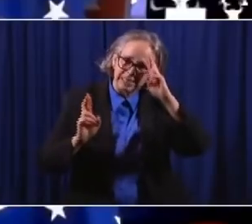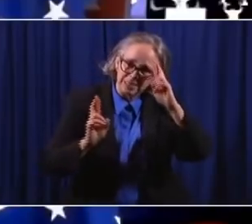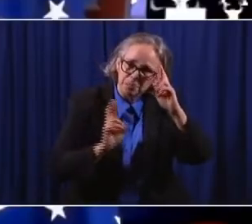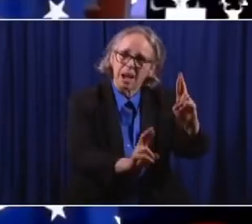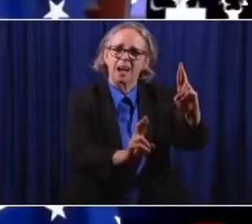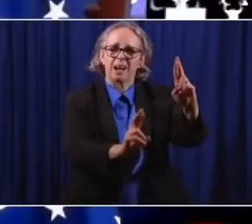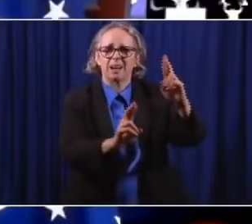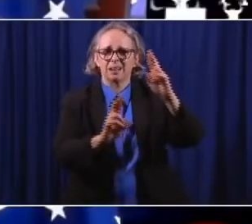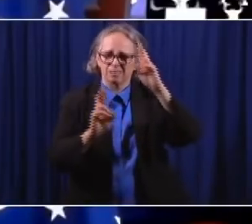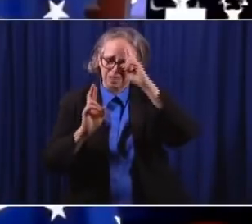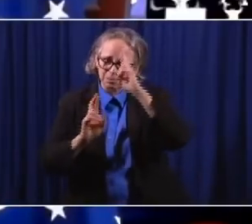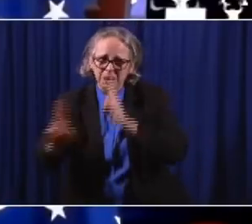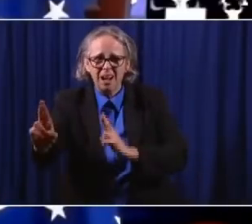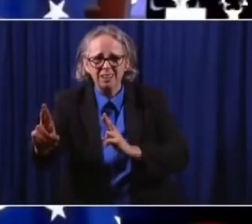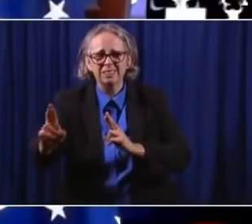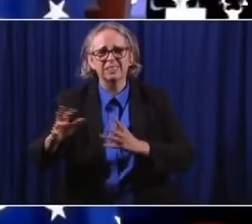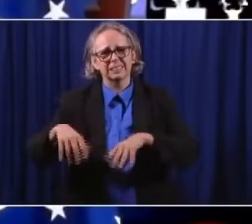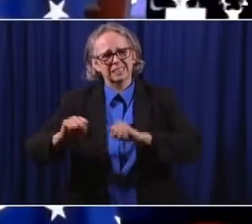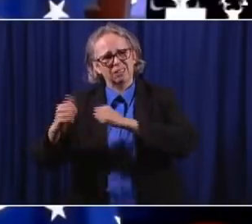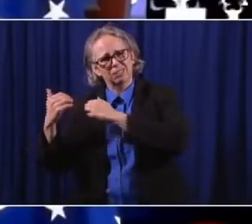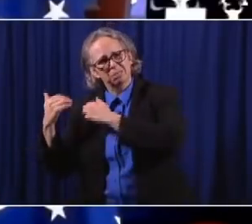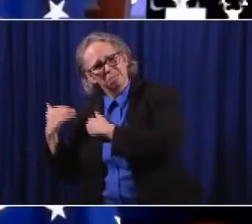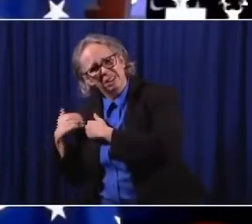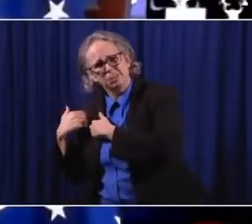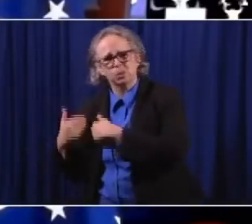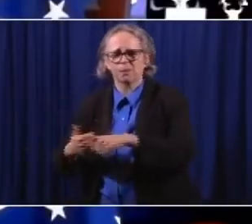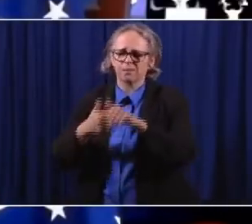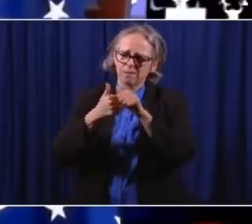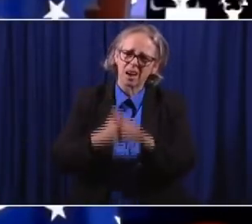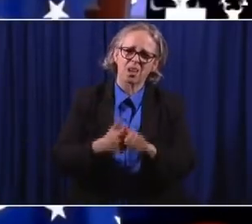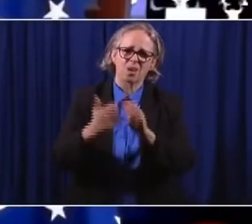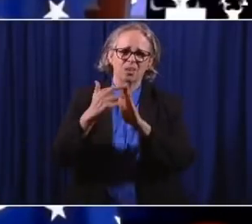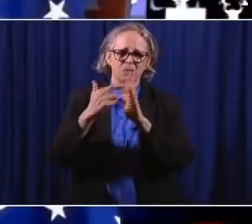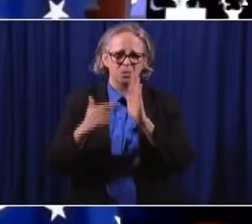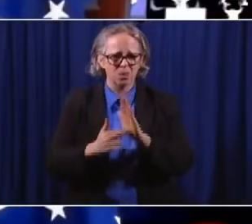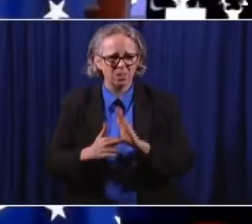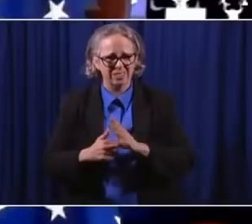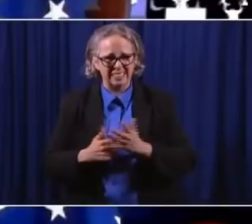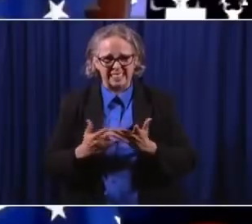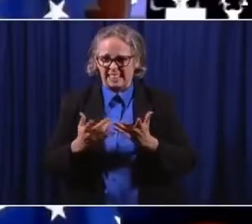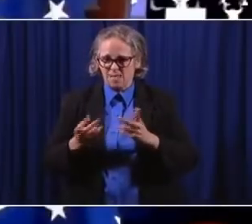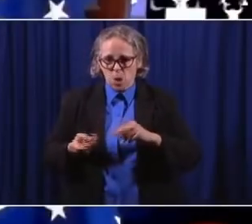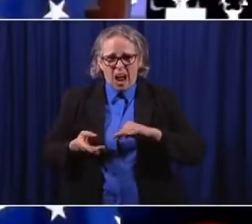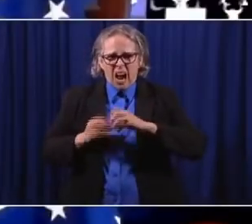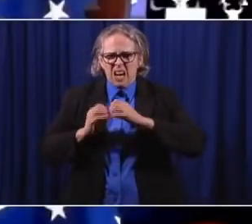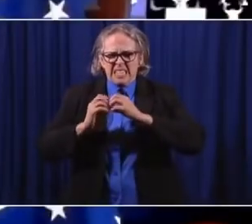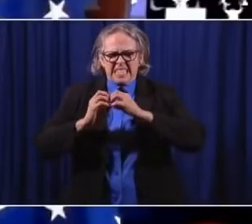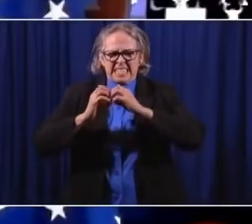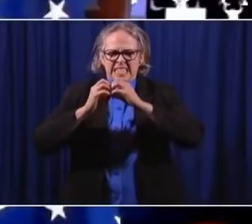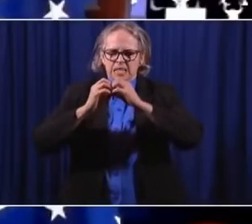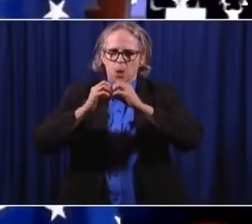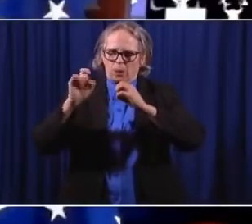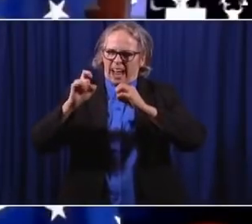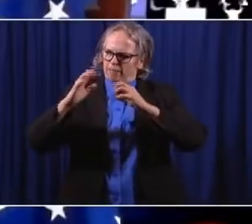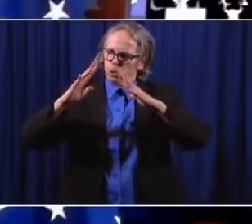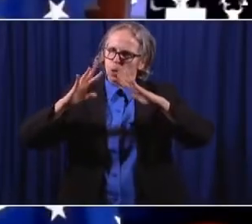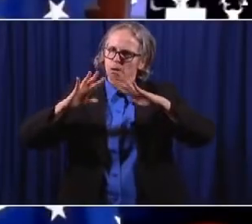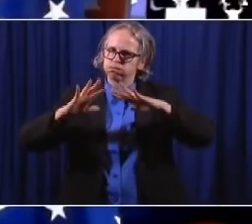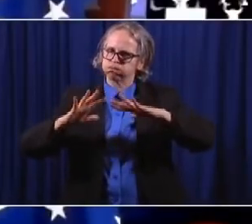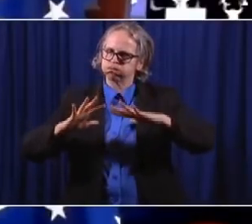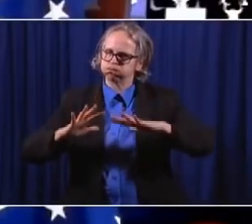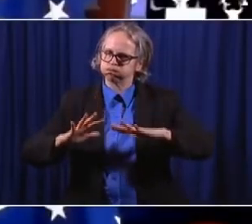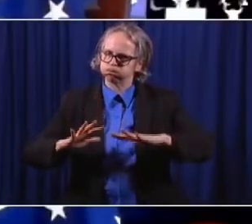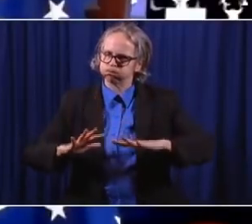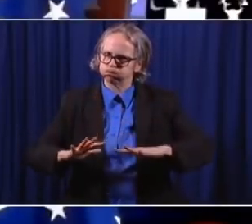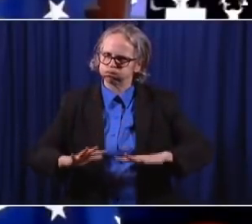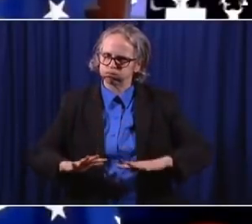the rules, and to try to de-escalate situations and not to escalate them, because really all of